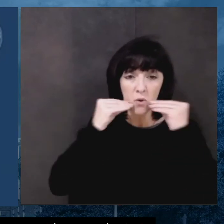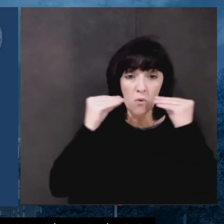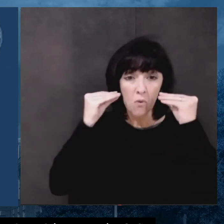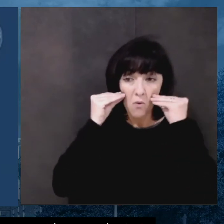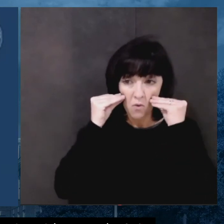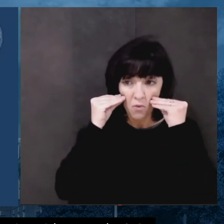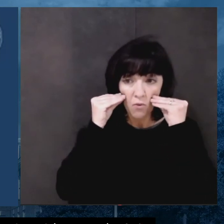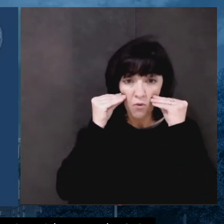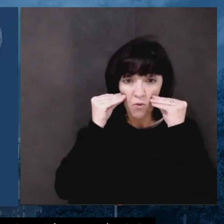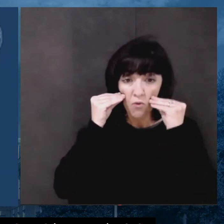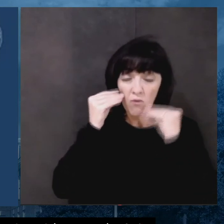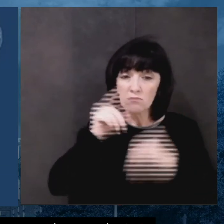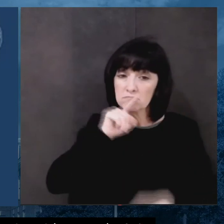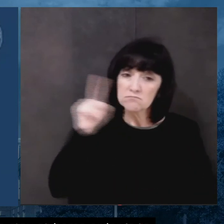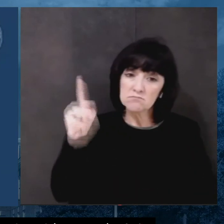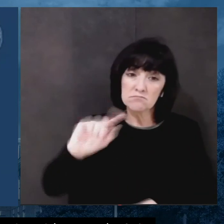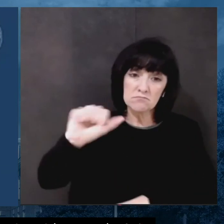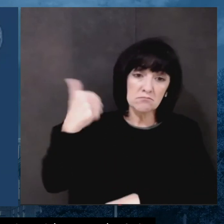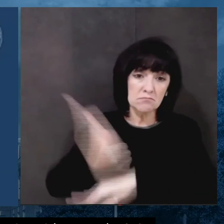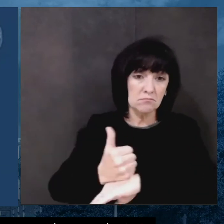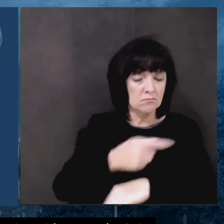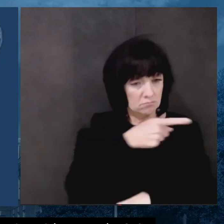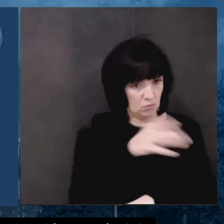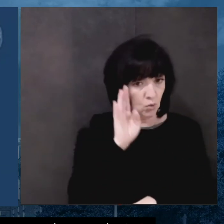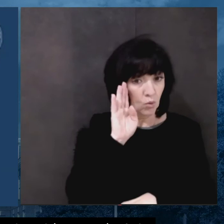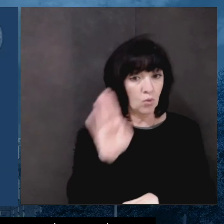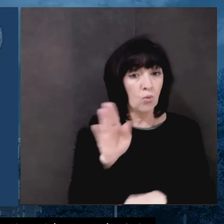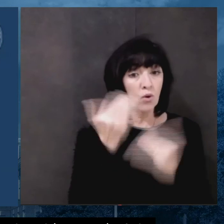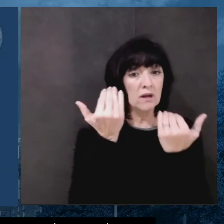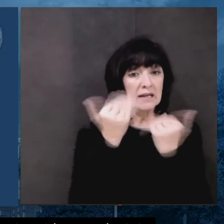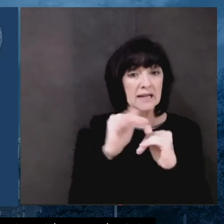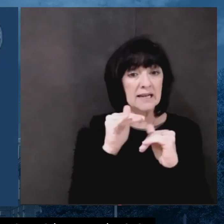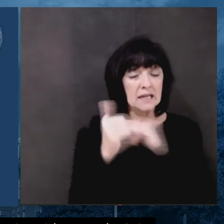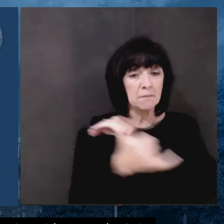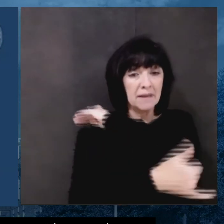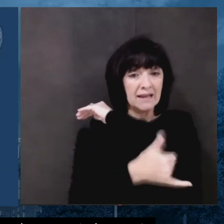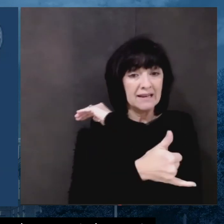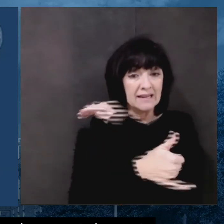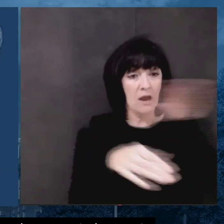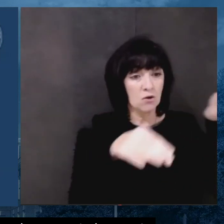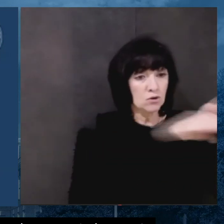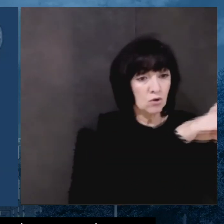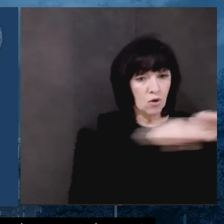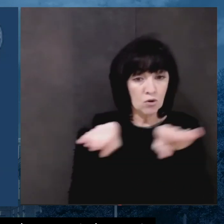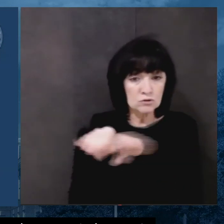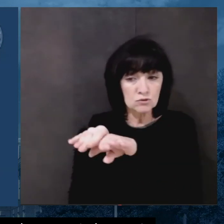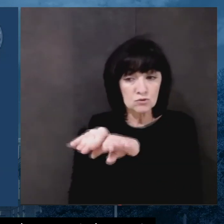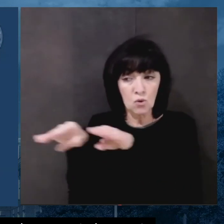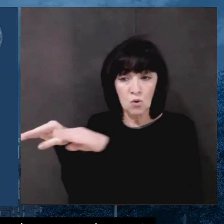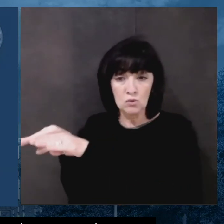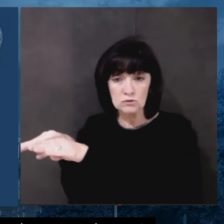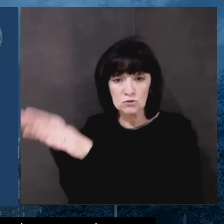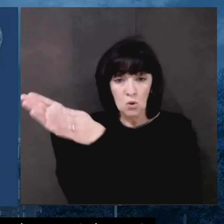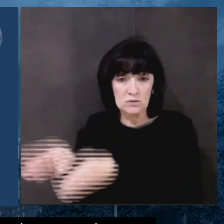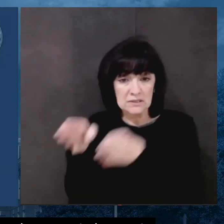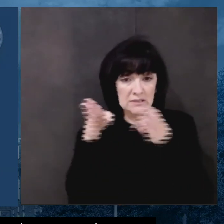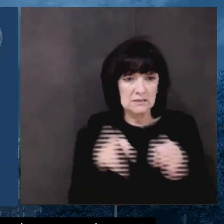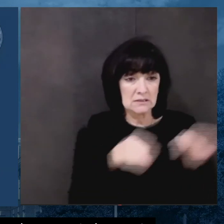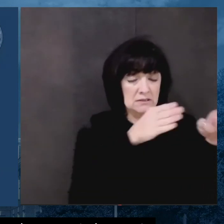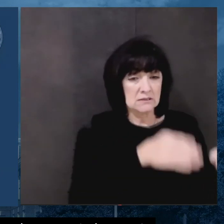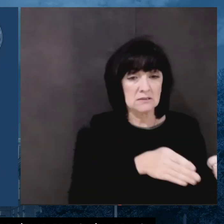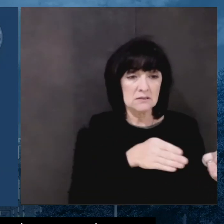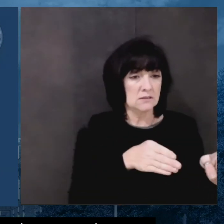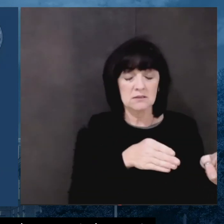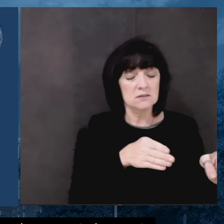you consider shutting down county by county rather than a statewide shutdown? Yeah, certainly